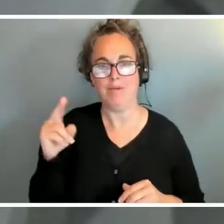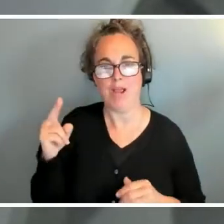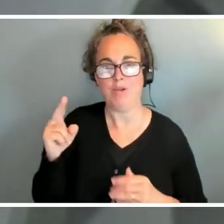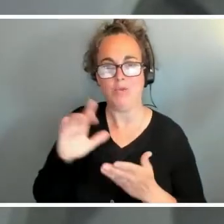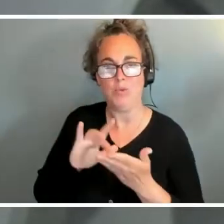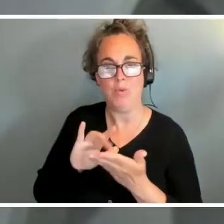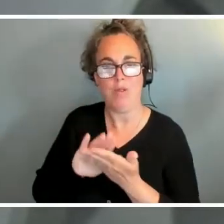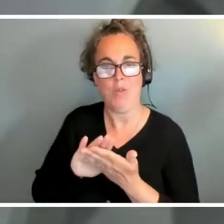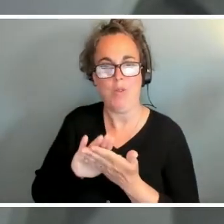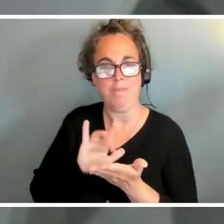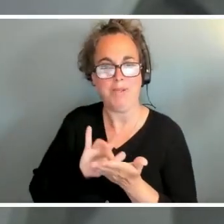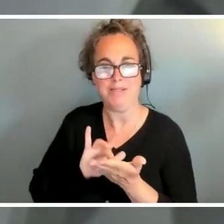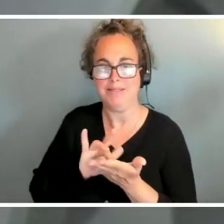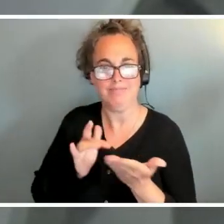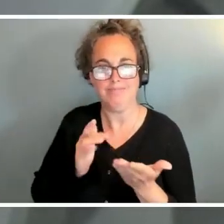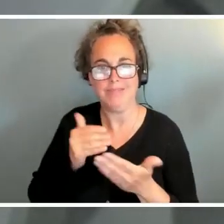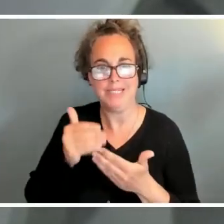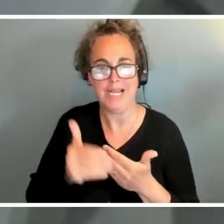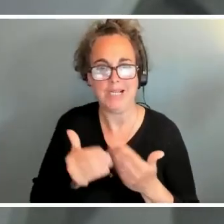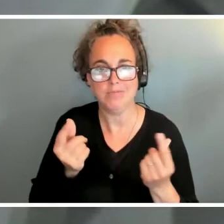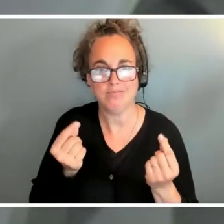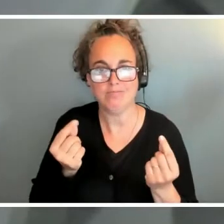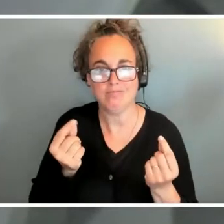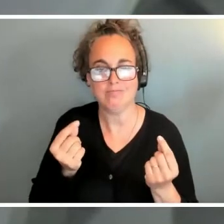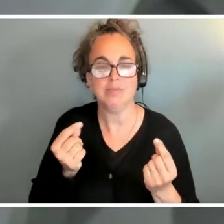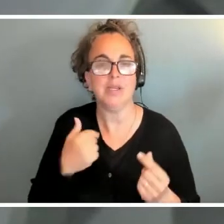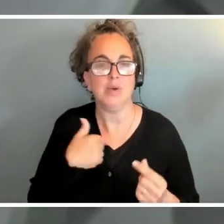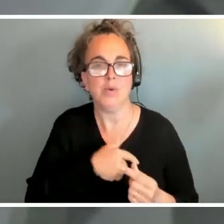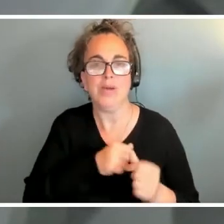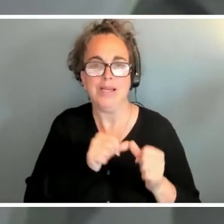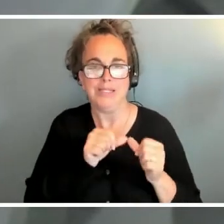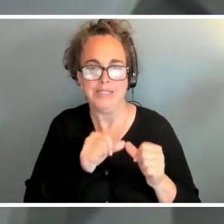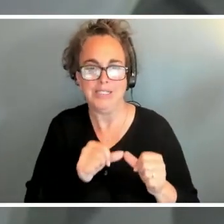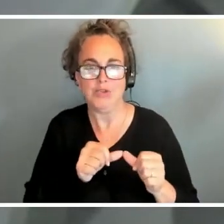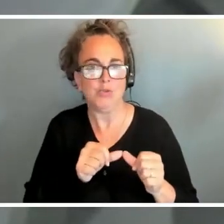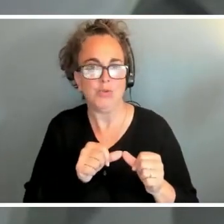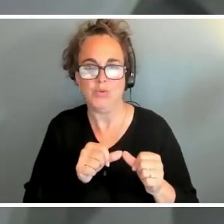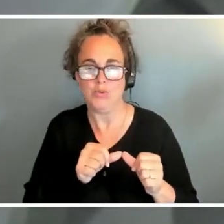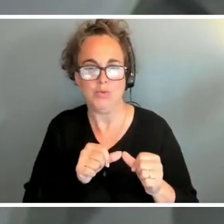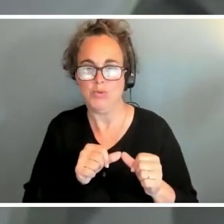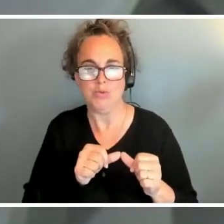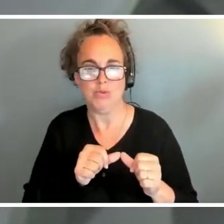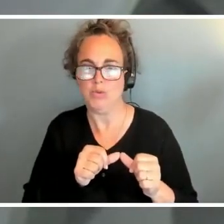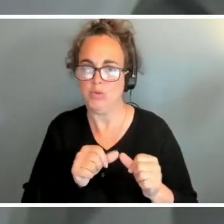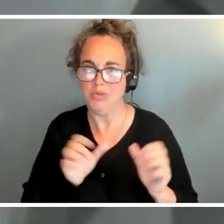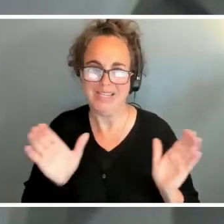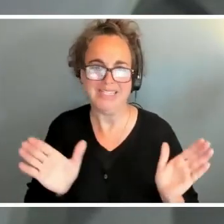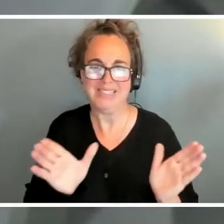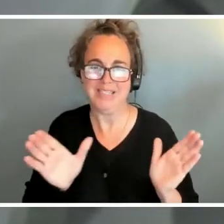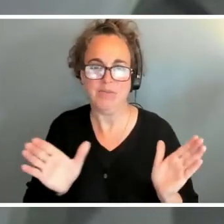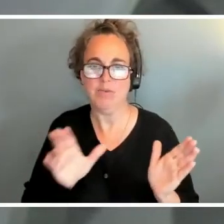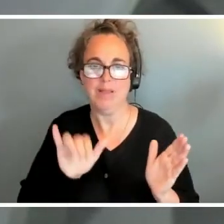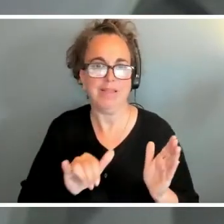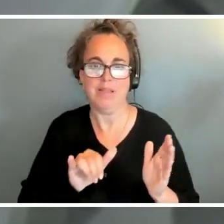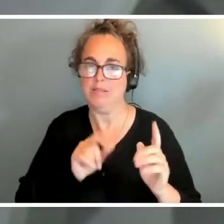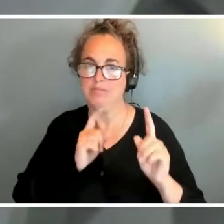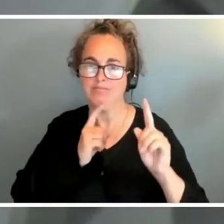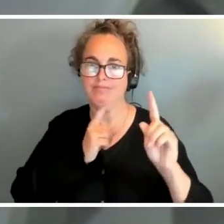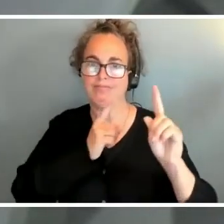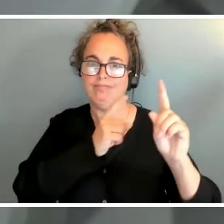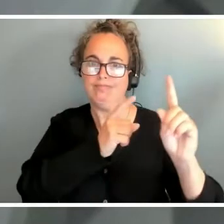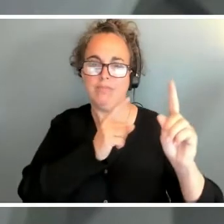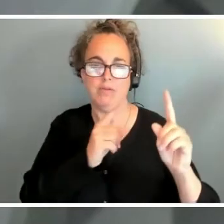are as we think about how we continue to accelerate this march towards health equity.